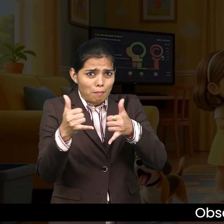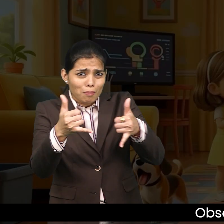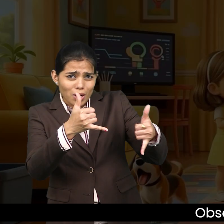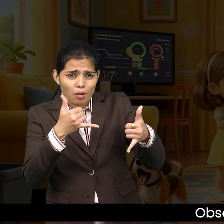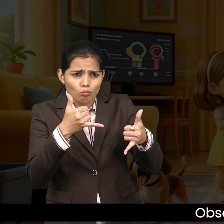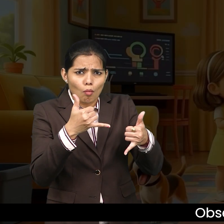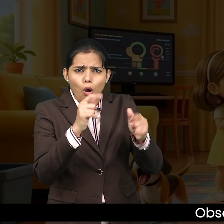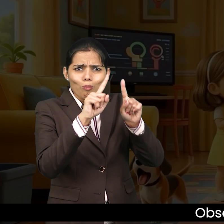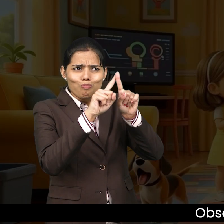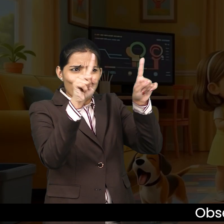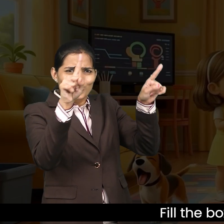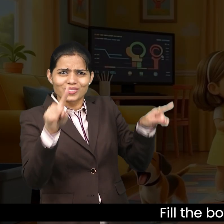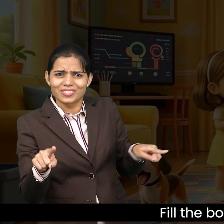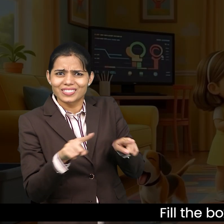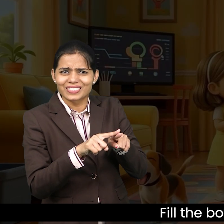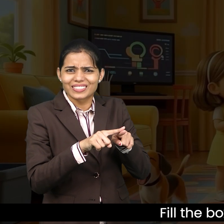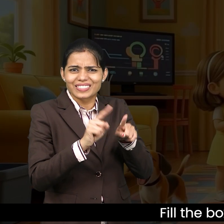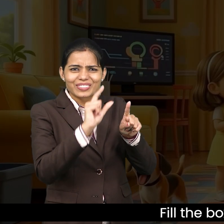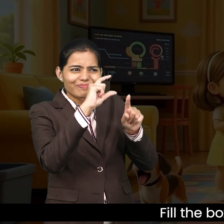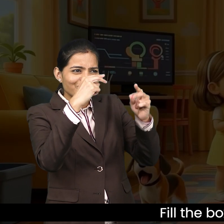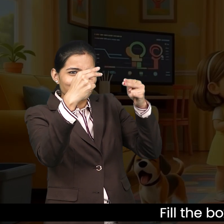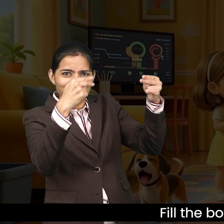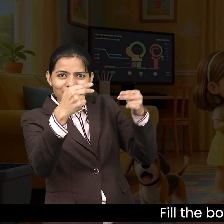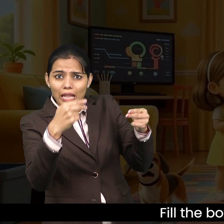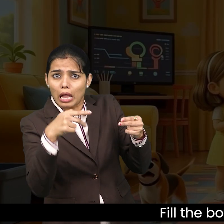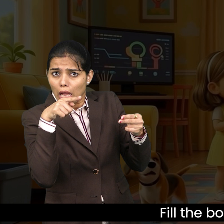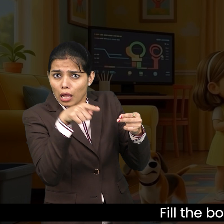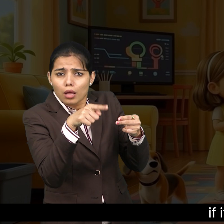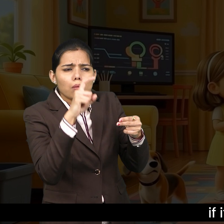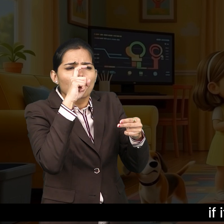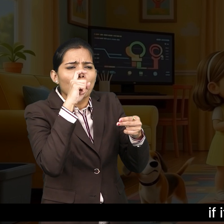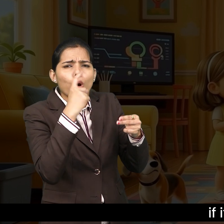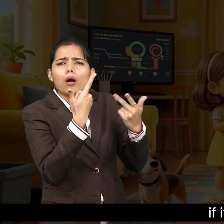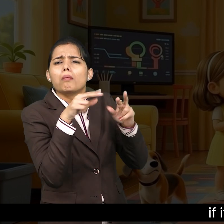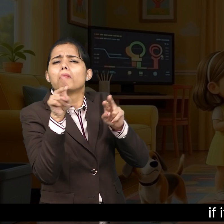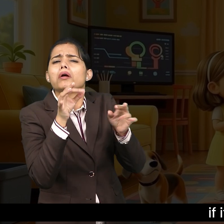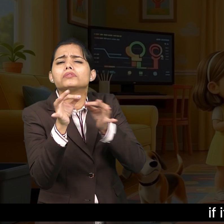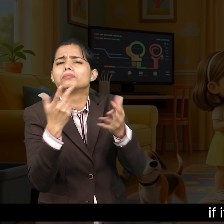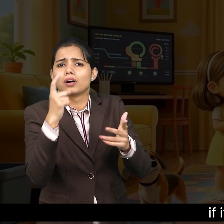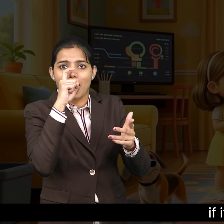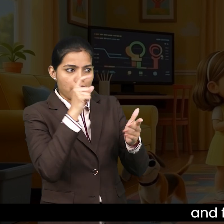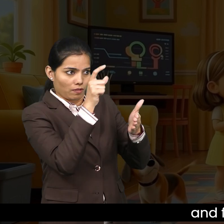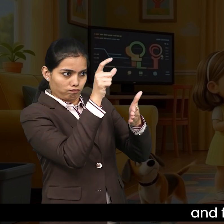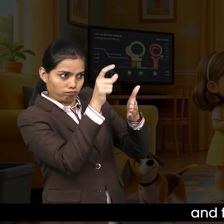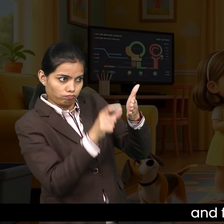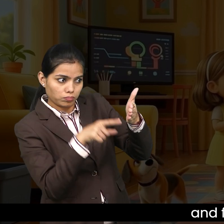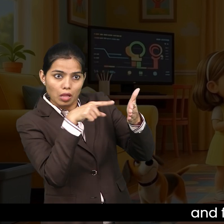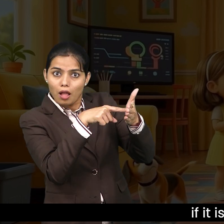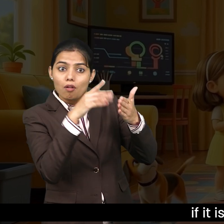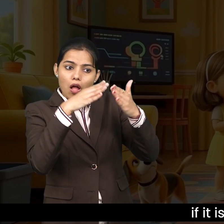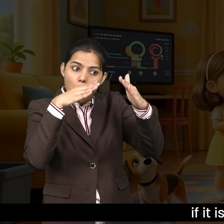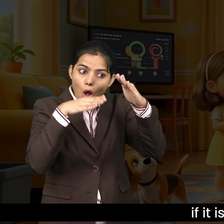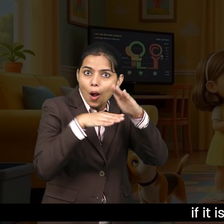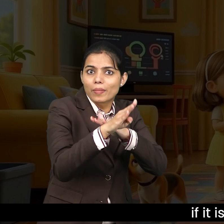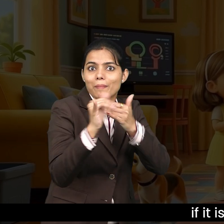Observe these games. Fill the box with the blue color if it is indoor game and fill the green color